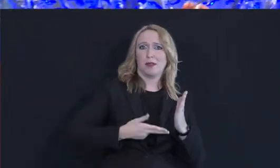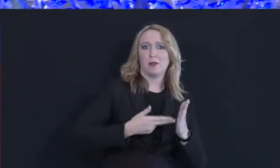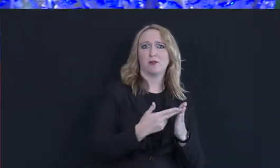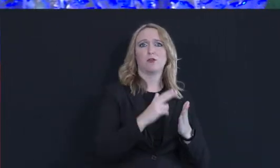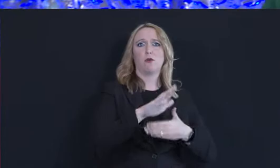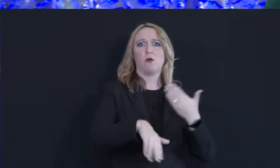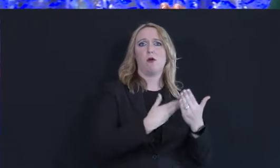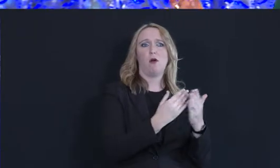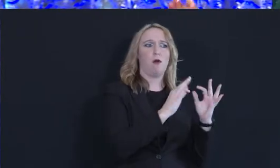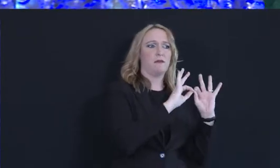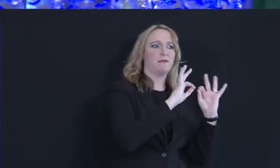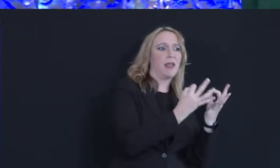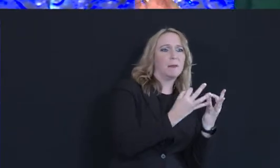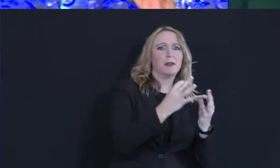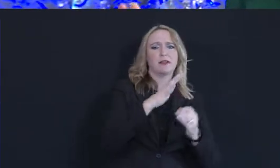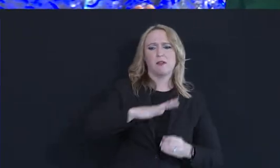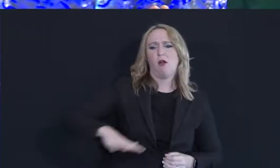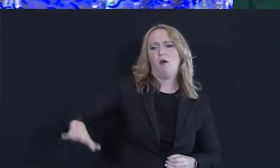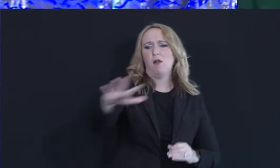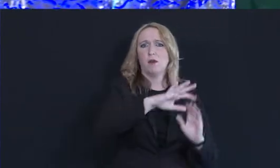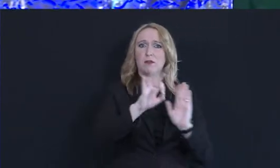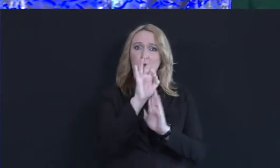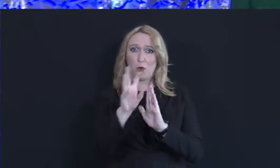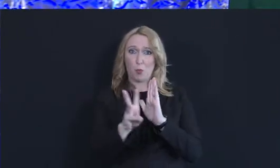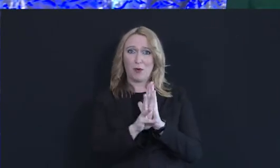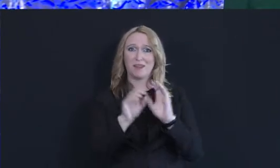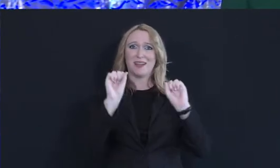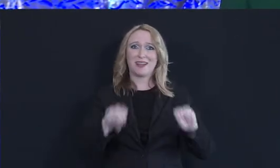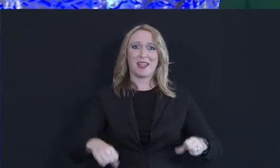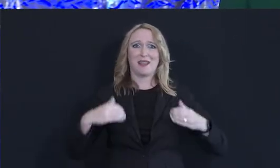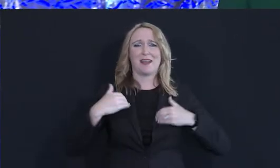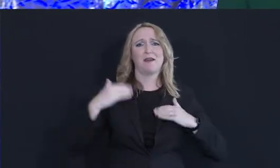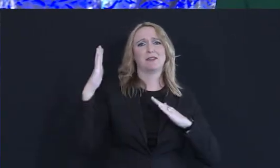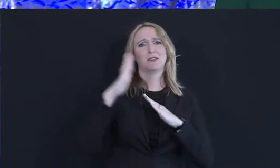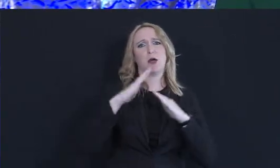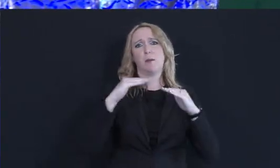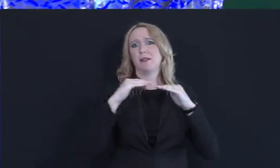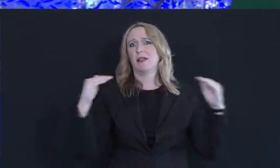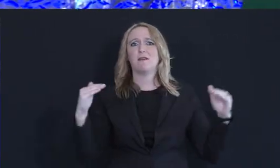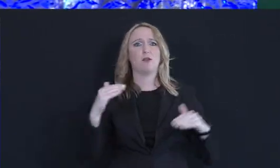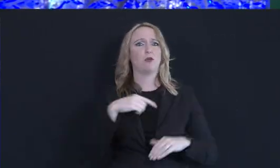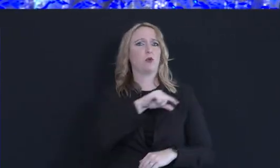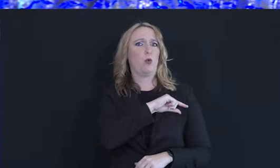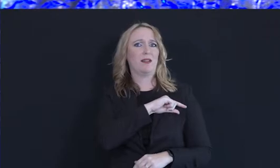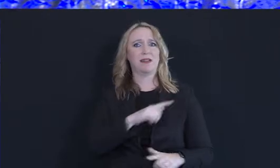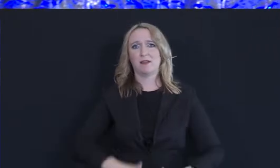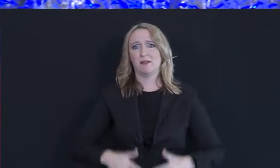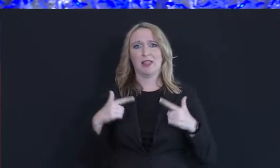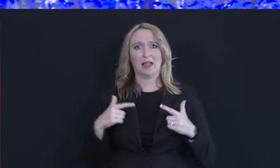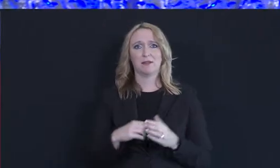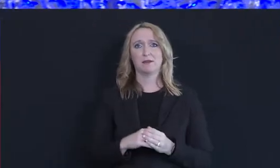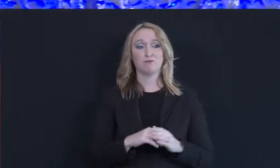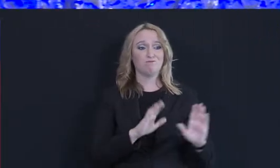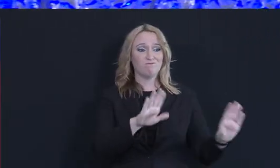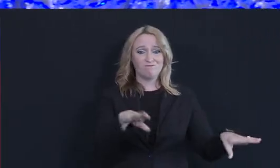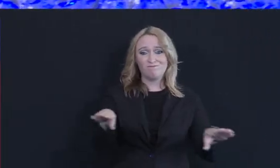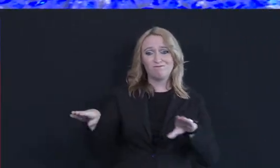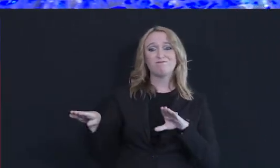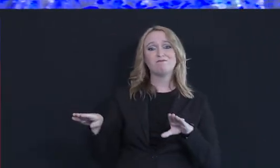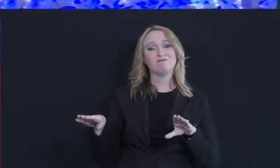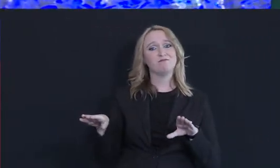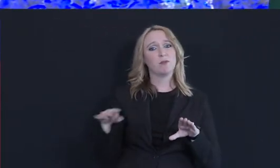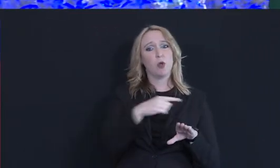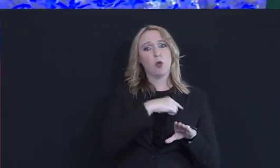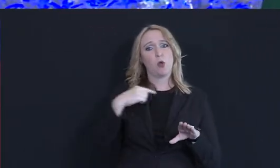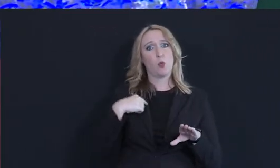across Fort Worth can experience the highest quality of life because ladies and gentlemen that's what it takes to build a